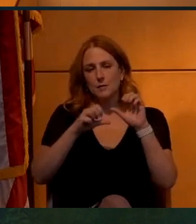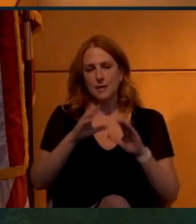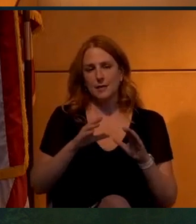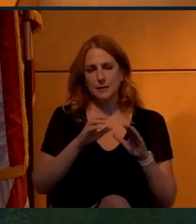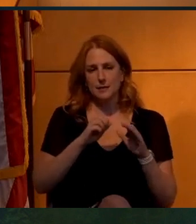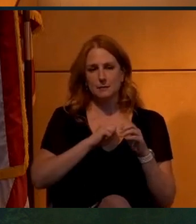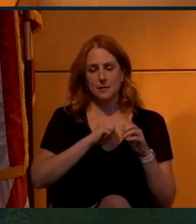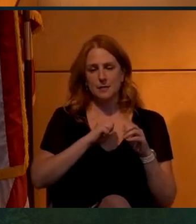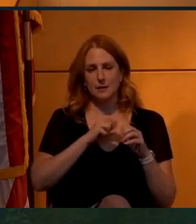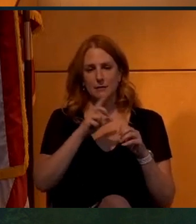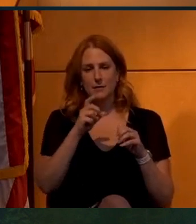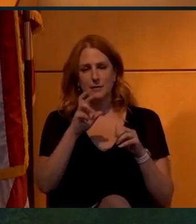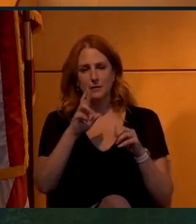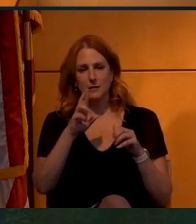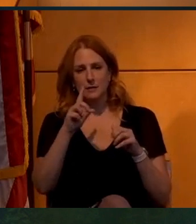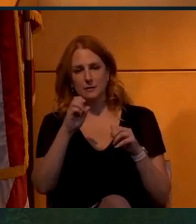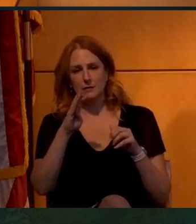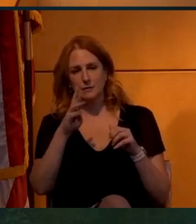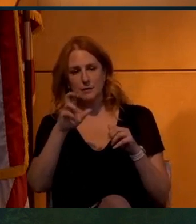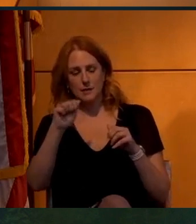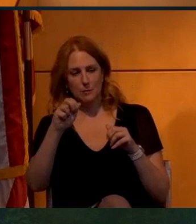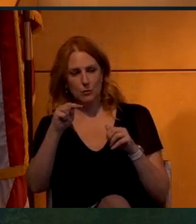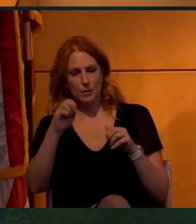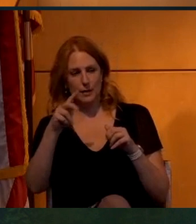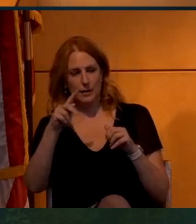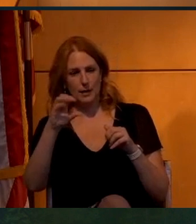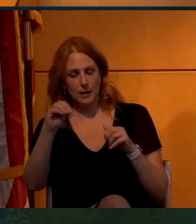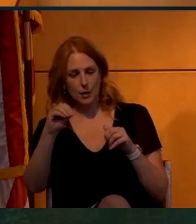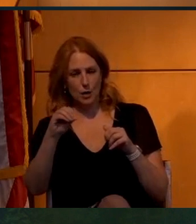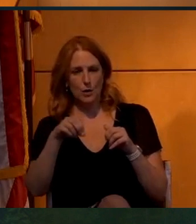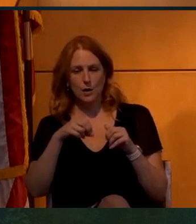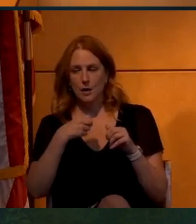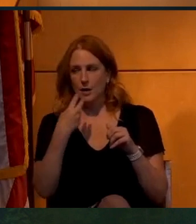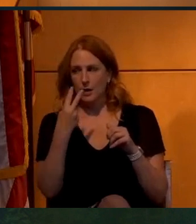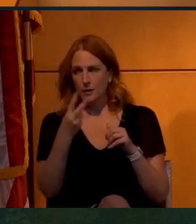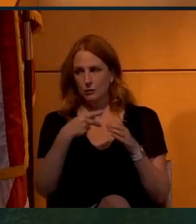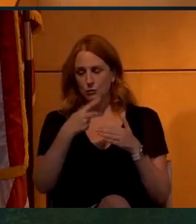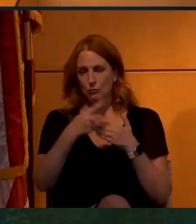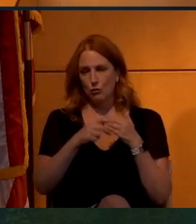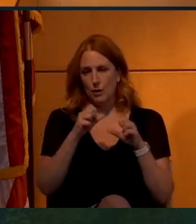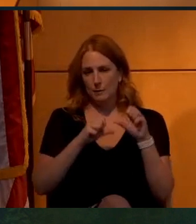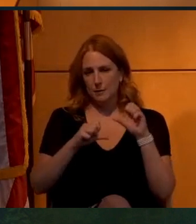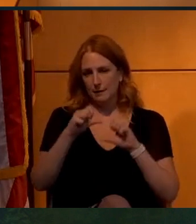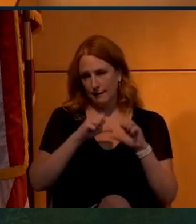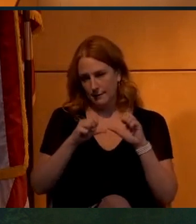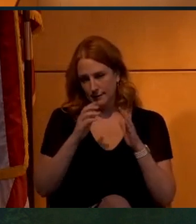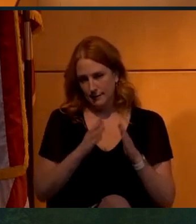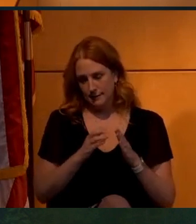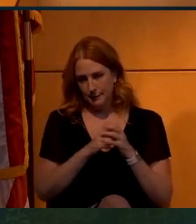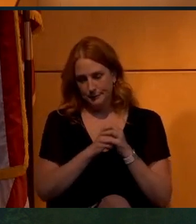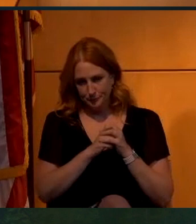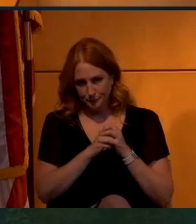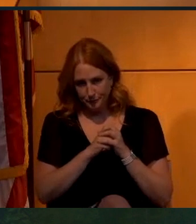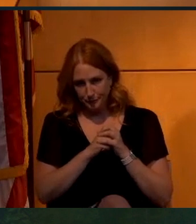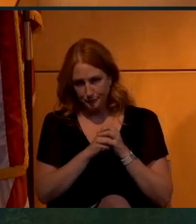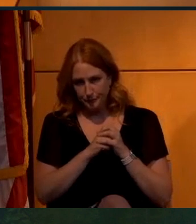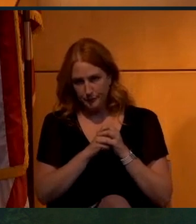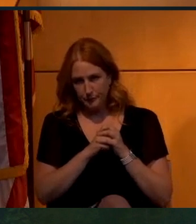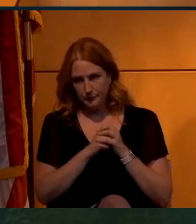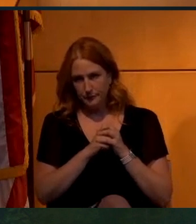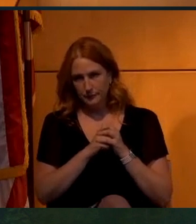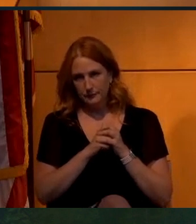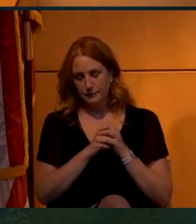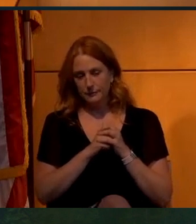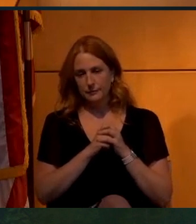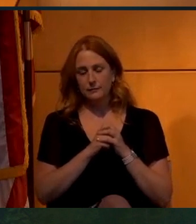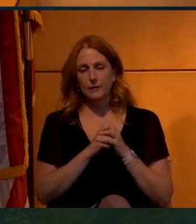and Dr. Deborah Needham, as well as 2 program scientists that are joint with PSD. We've got Dr. Amanda Nam and Dr. Sarah Noble, who you just heard